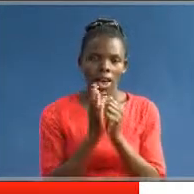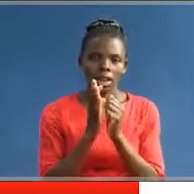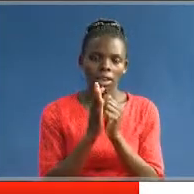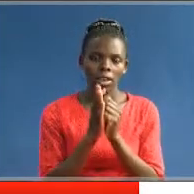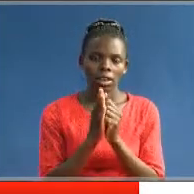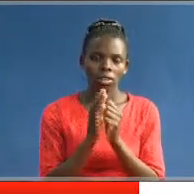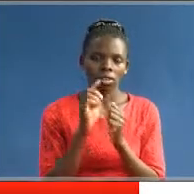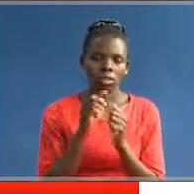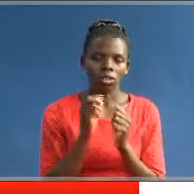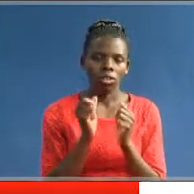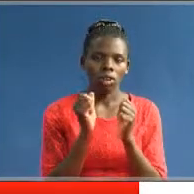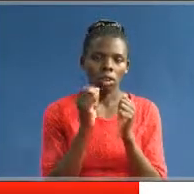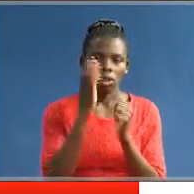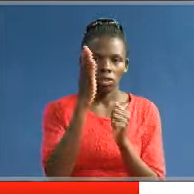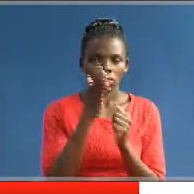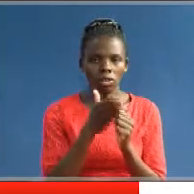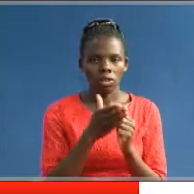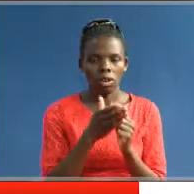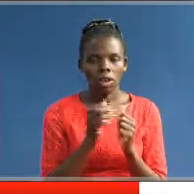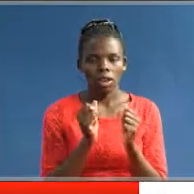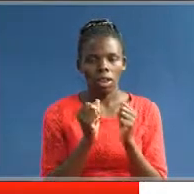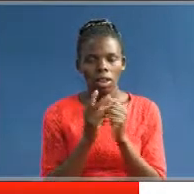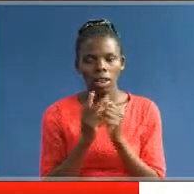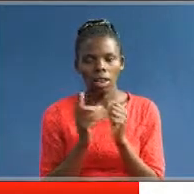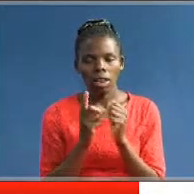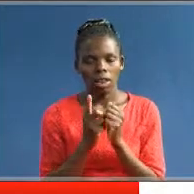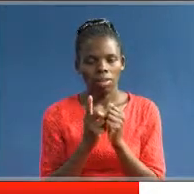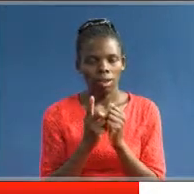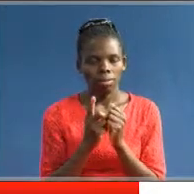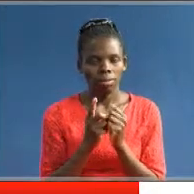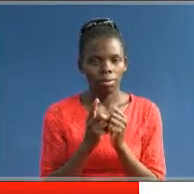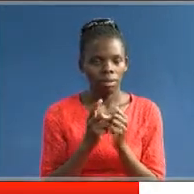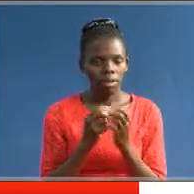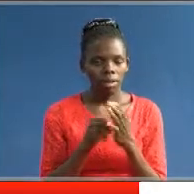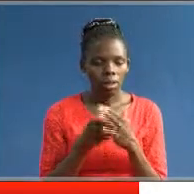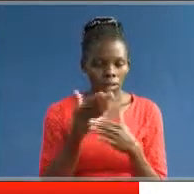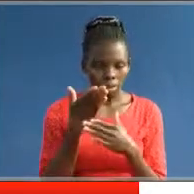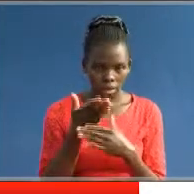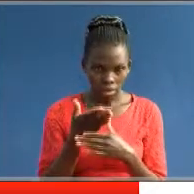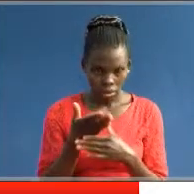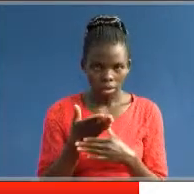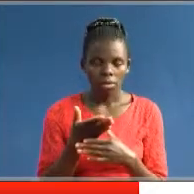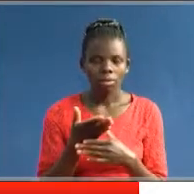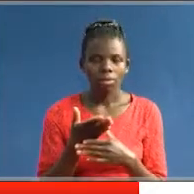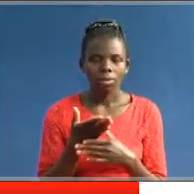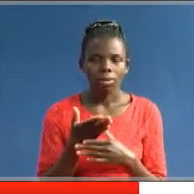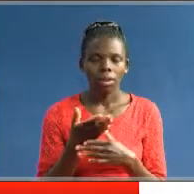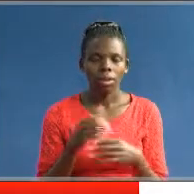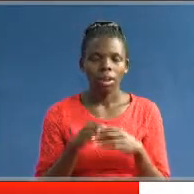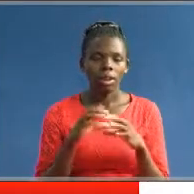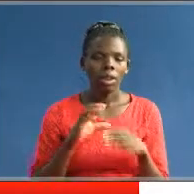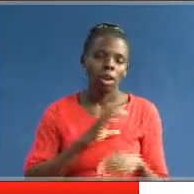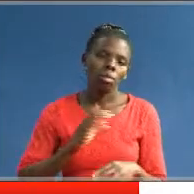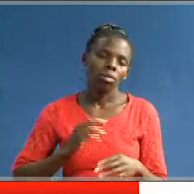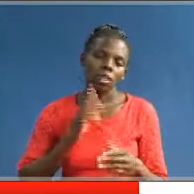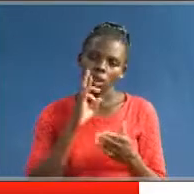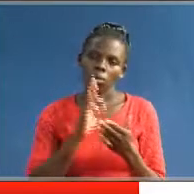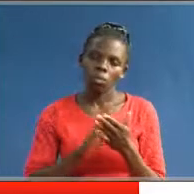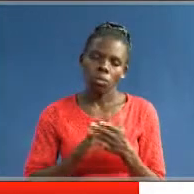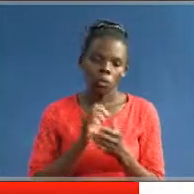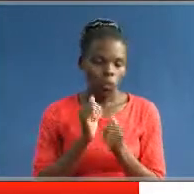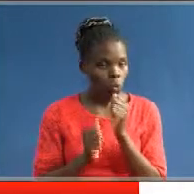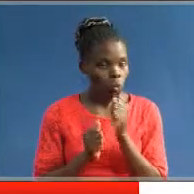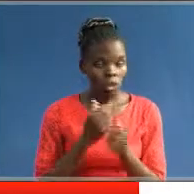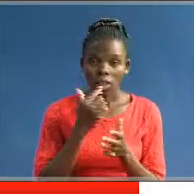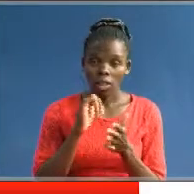SEEM19/11 dated 25th of September 2019. The document is, Honorable Speaker, annexed in the committee report, which